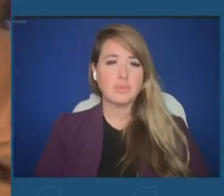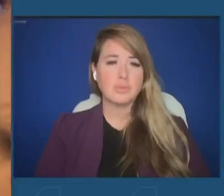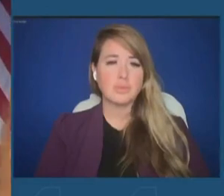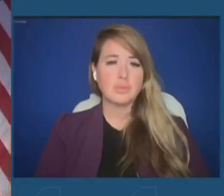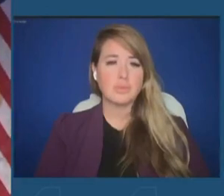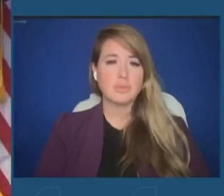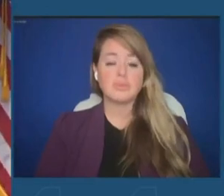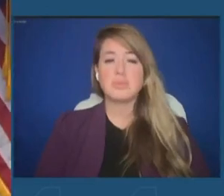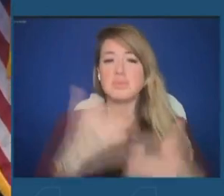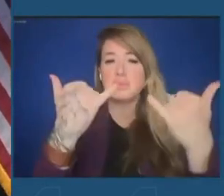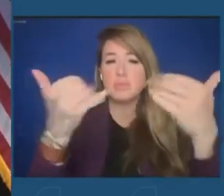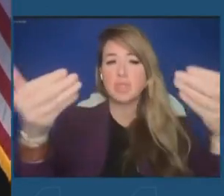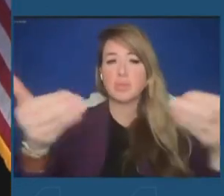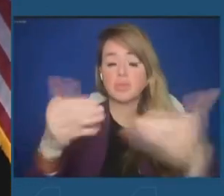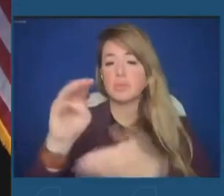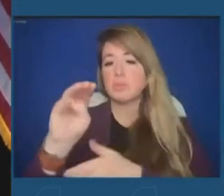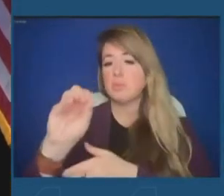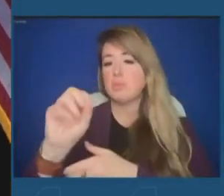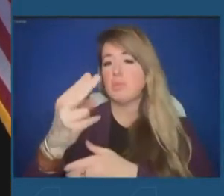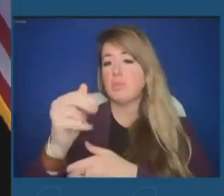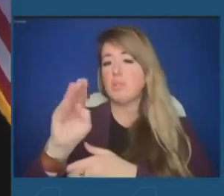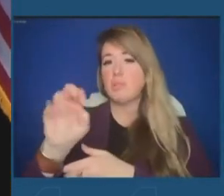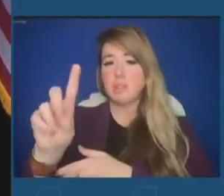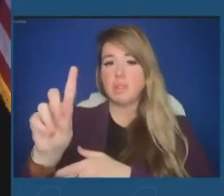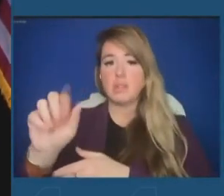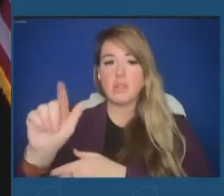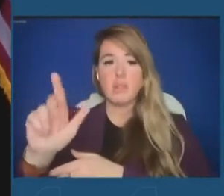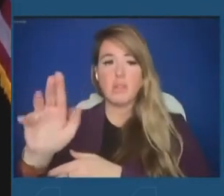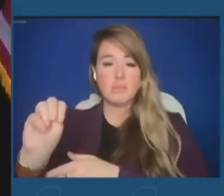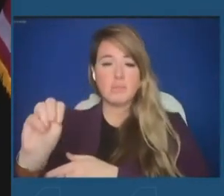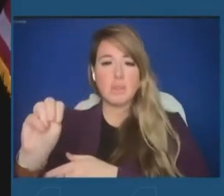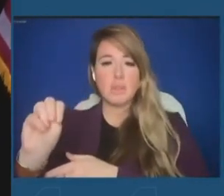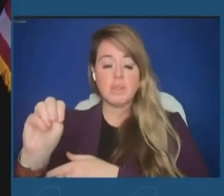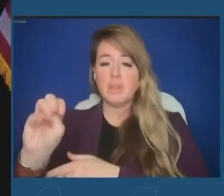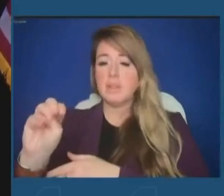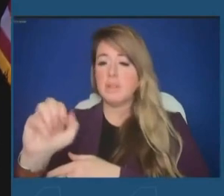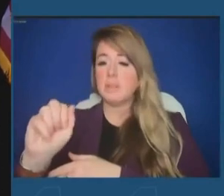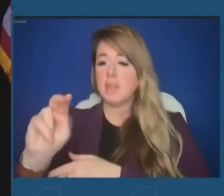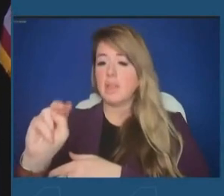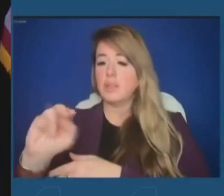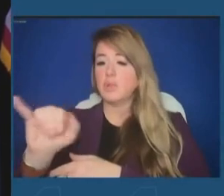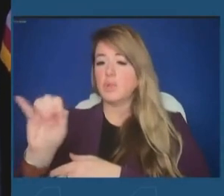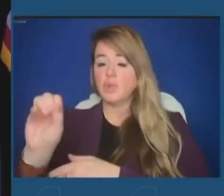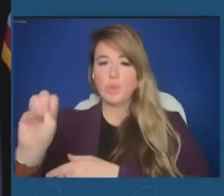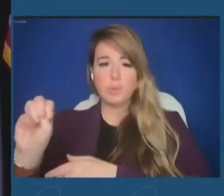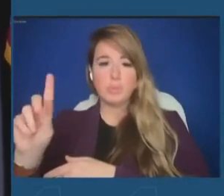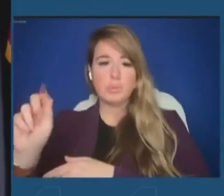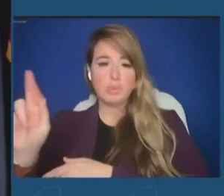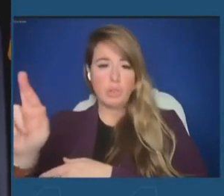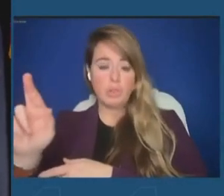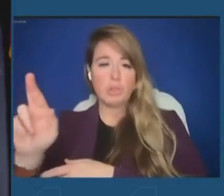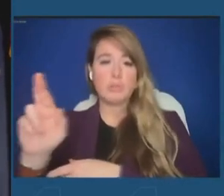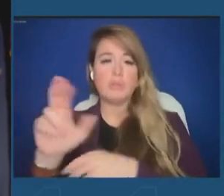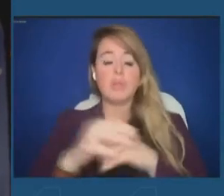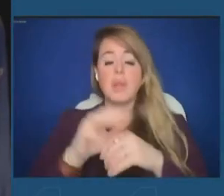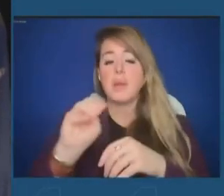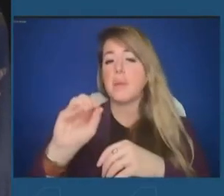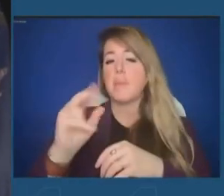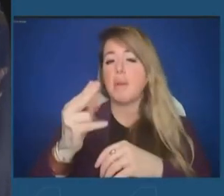Now I'd like to introduce Muhammad Alam, Manik Manjumdar, Muhammad Osman.